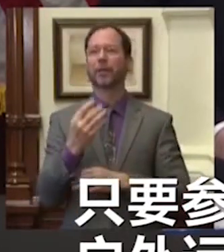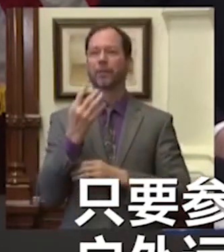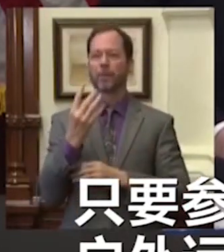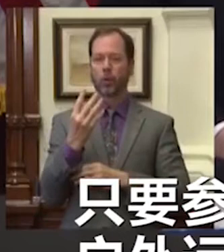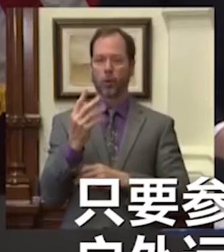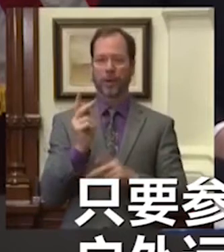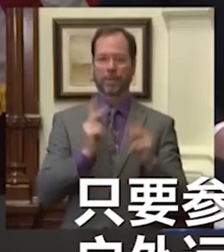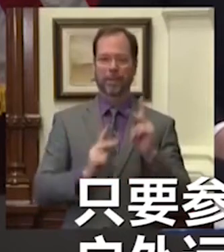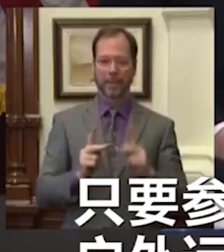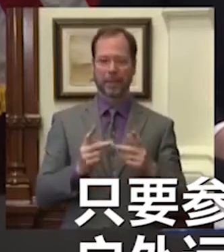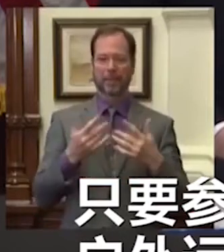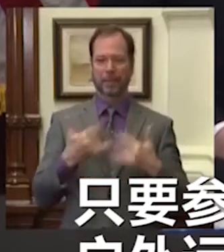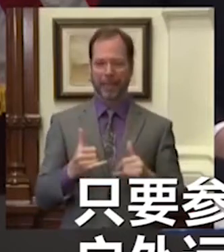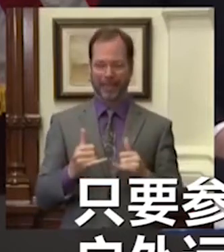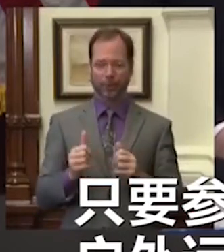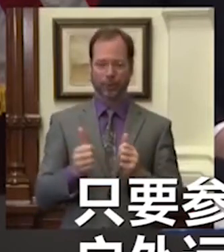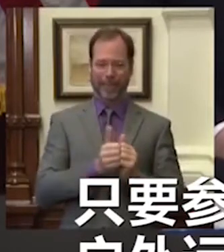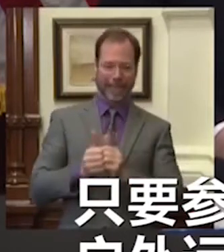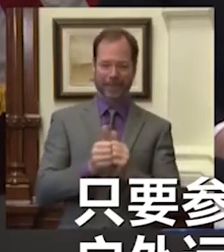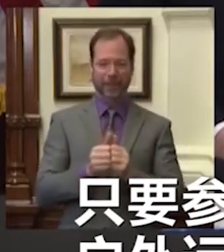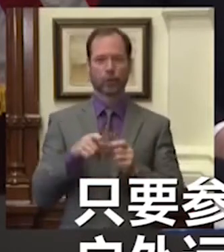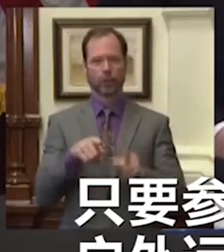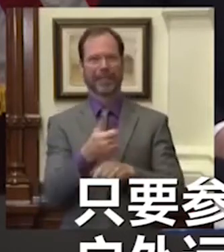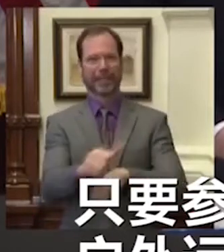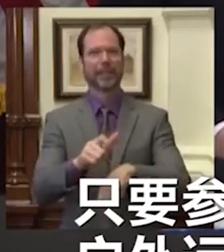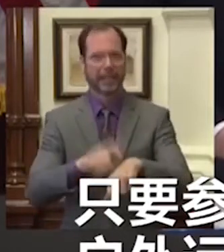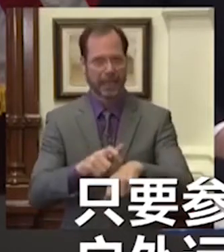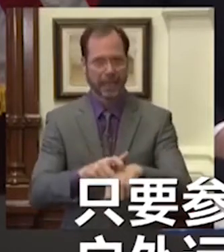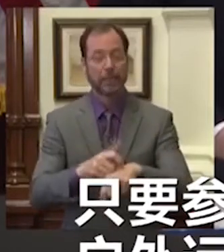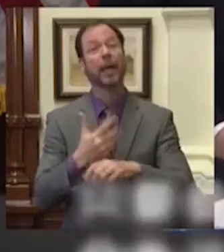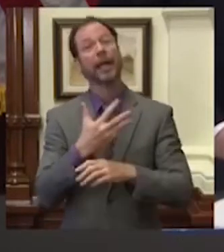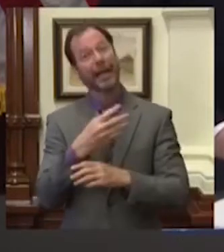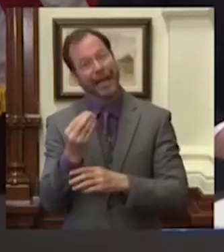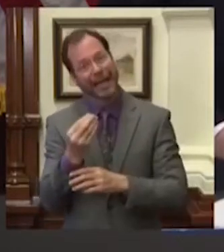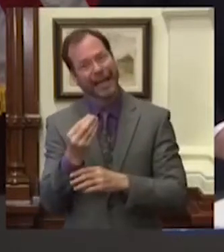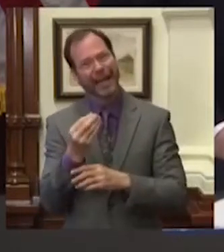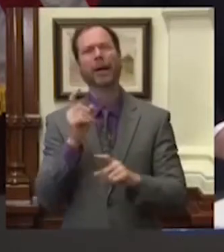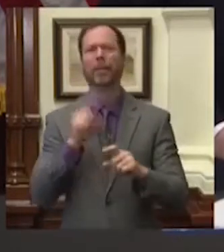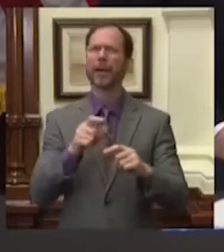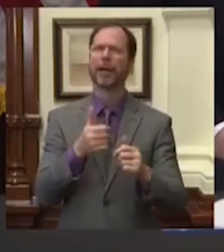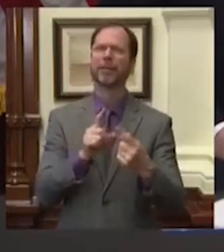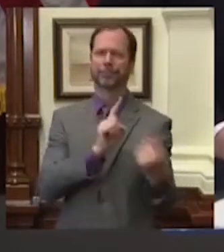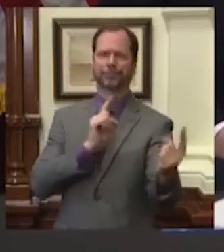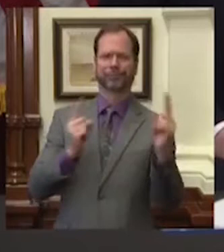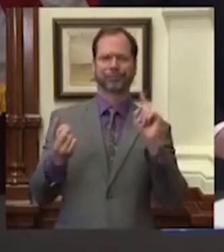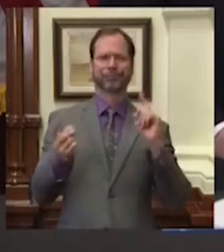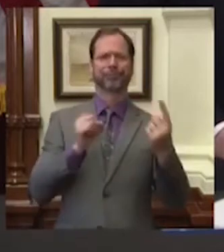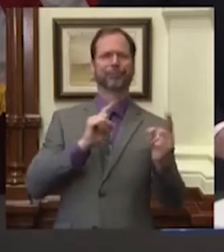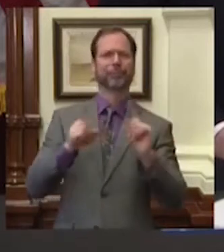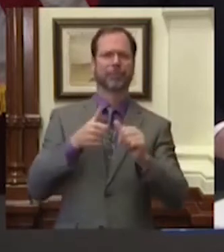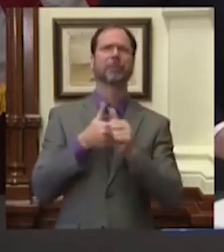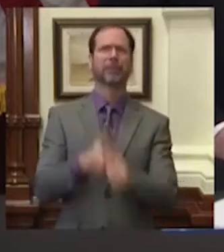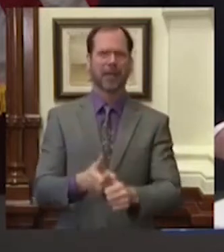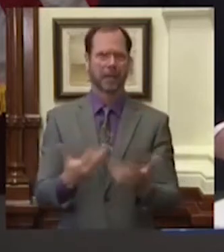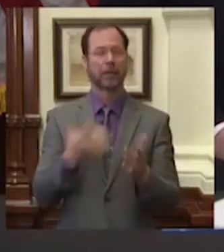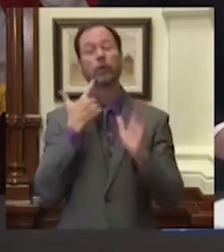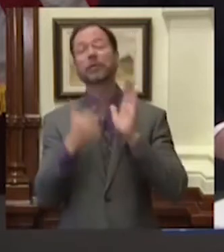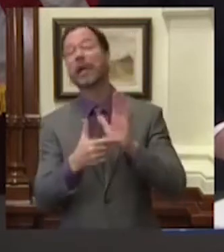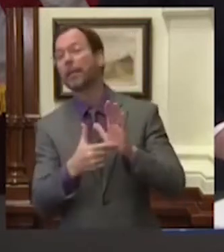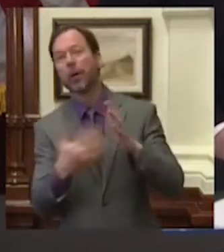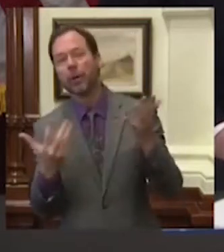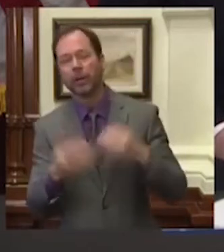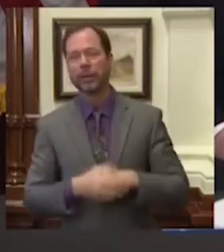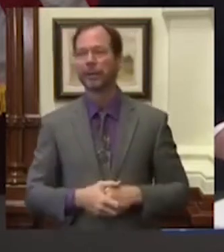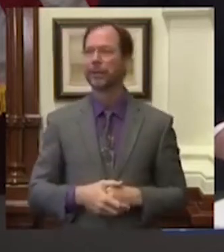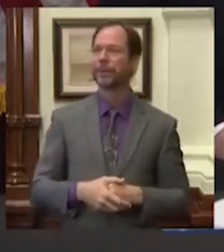playing together at any one particular time, and so long as certain distancing practices are followed. Examples of this